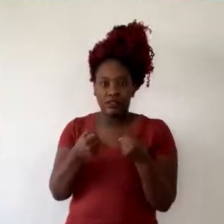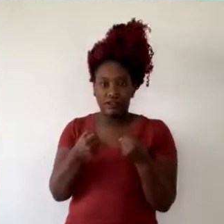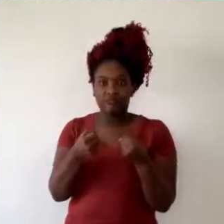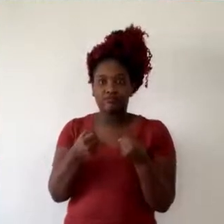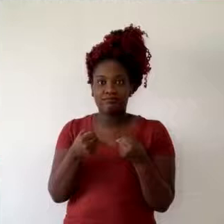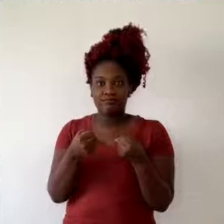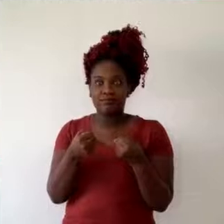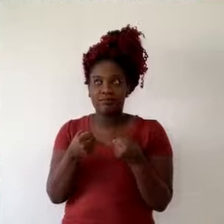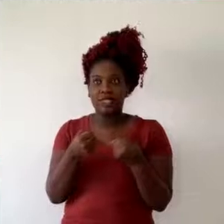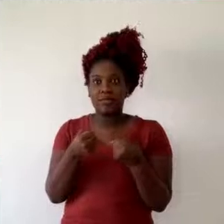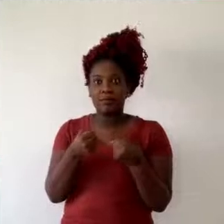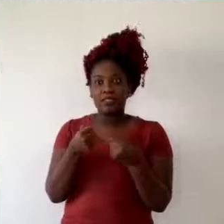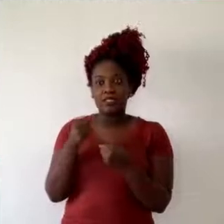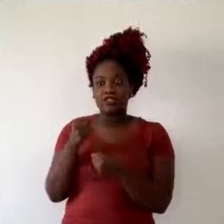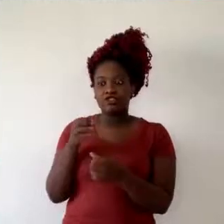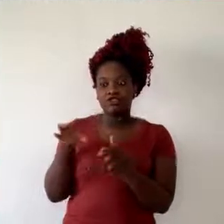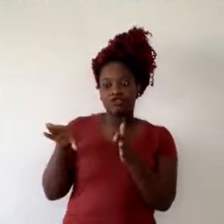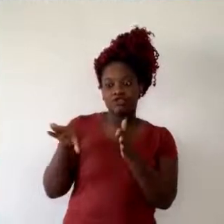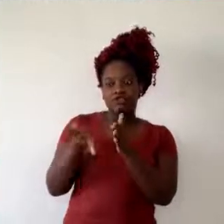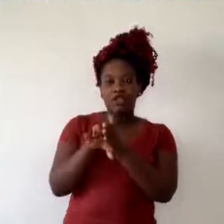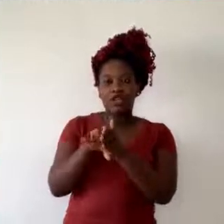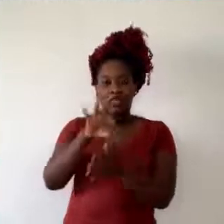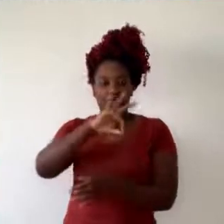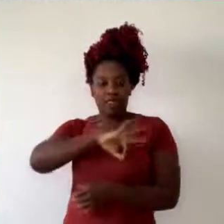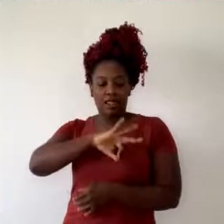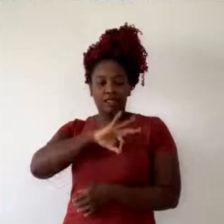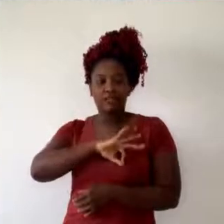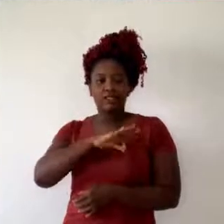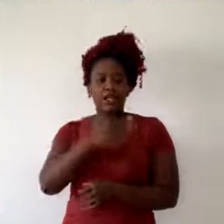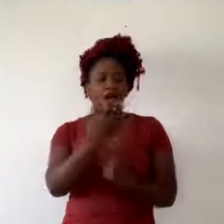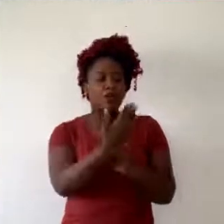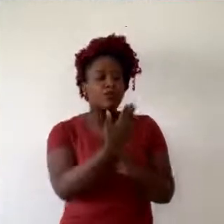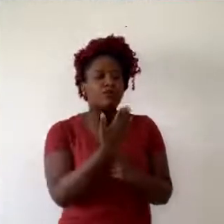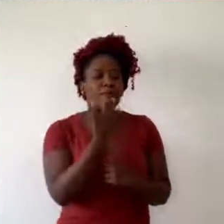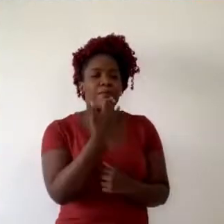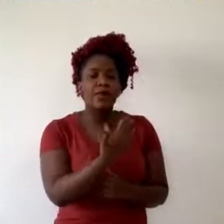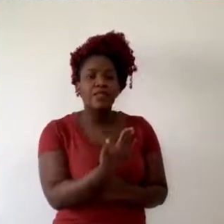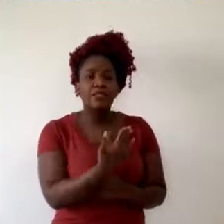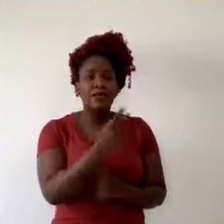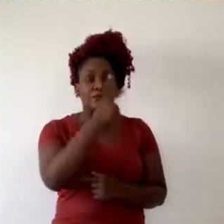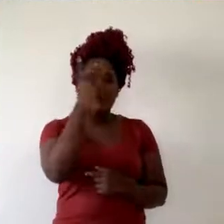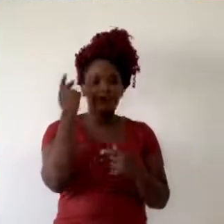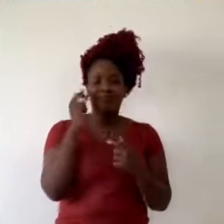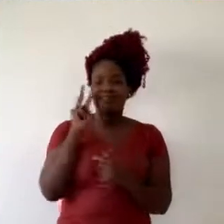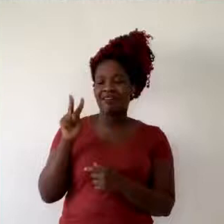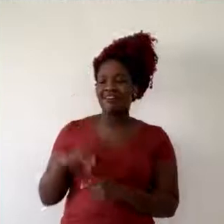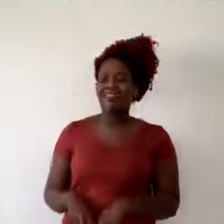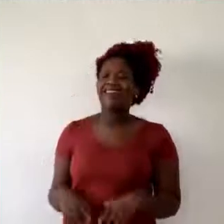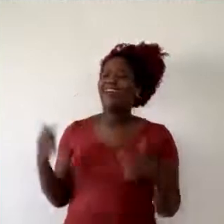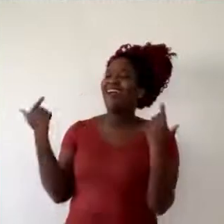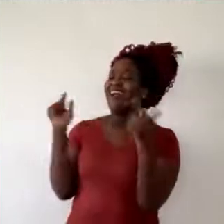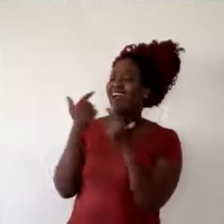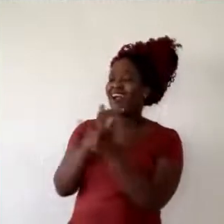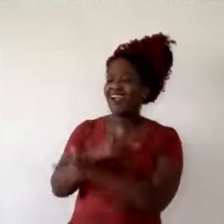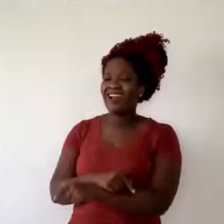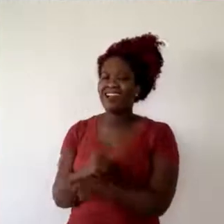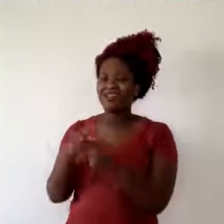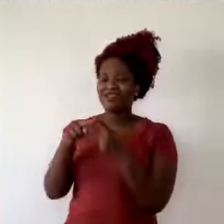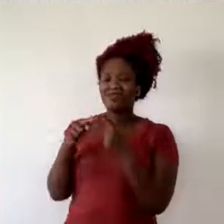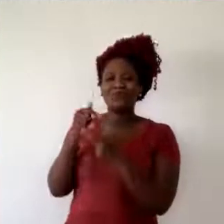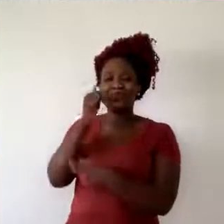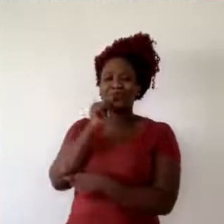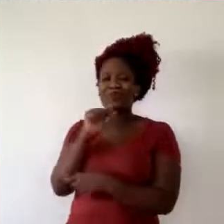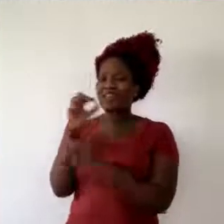You are not going to be able to protect yourself. You ask for help and people are going to be like, look, women are hitting